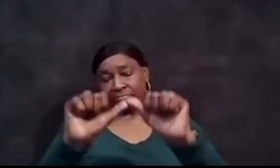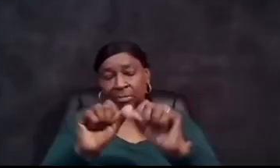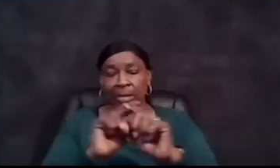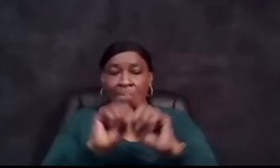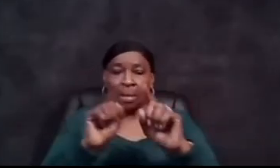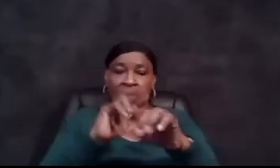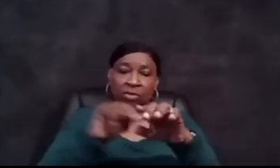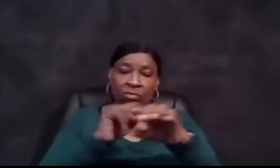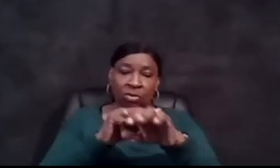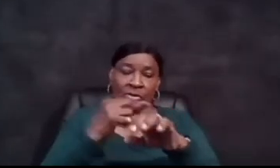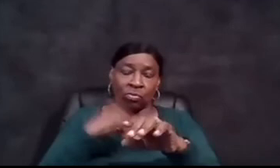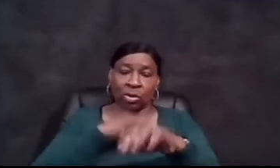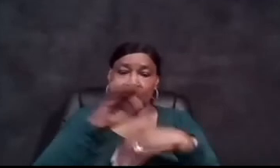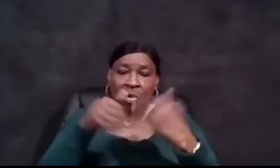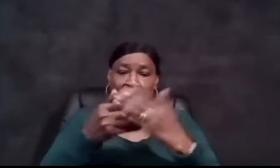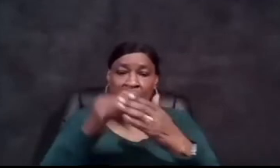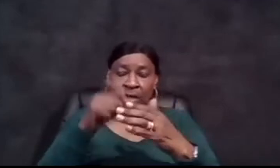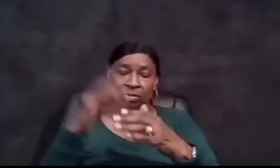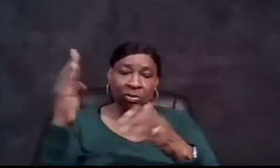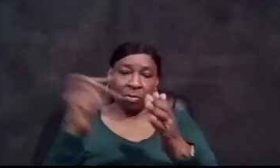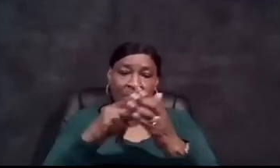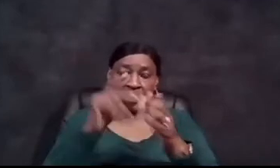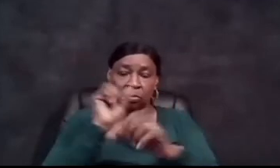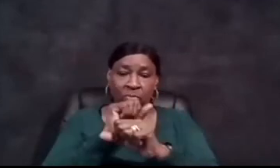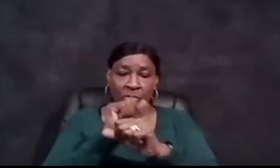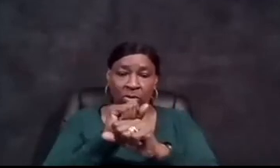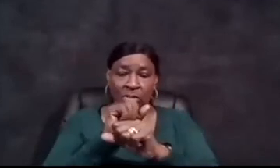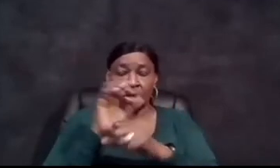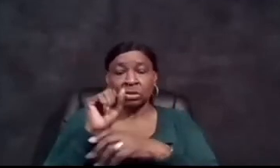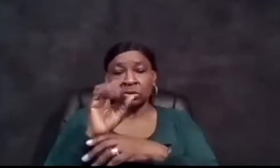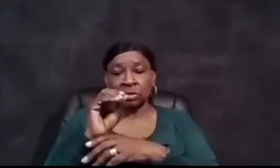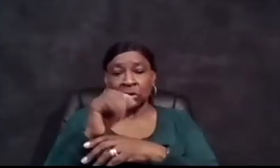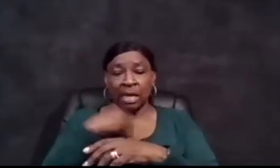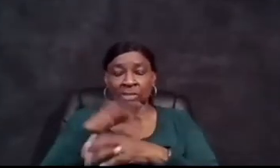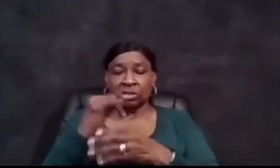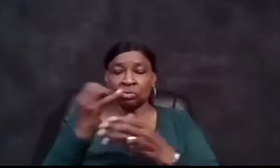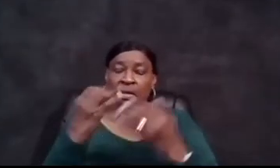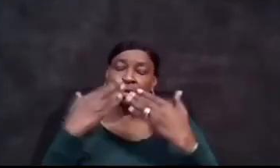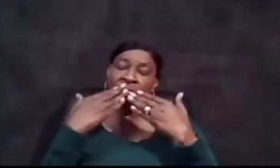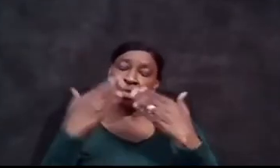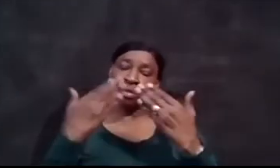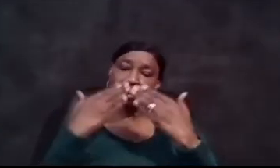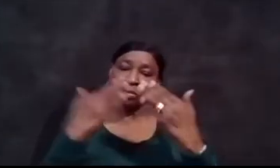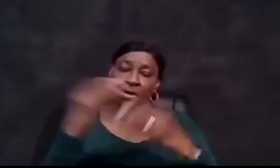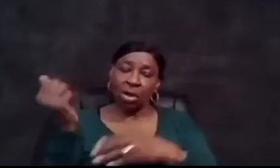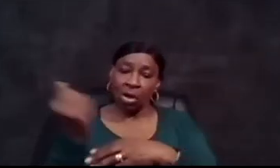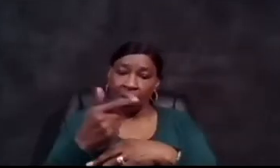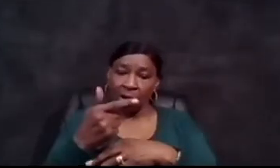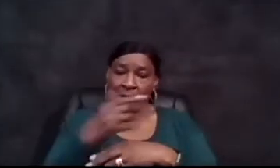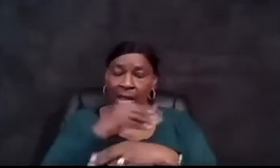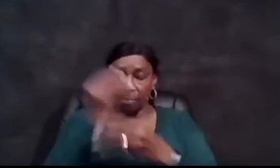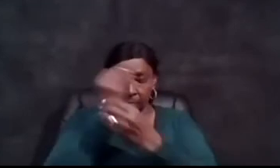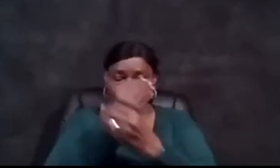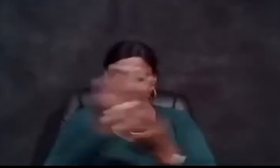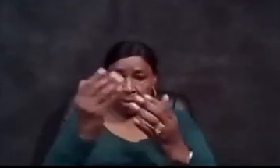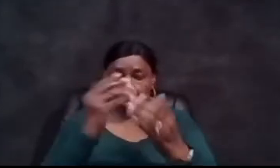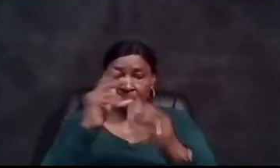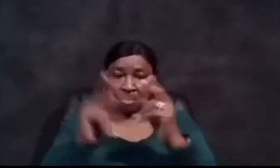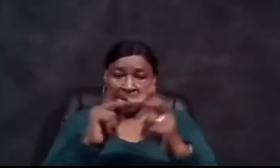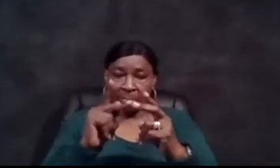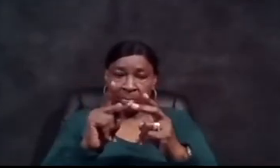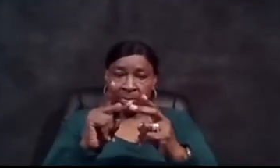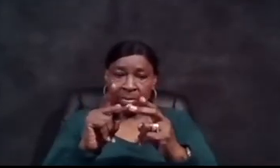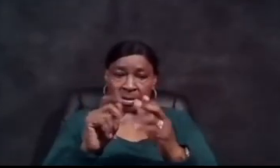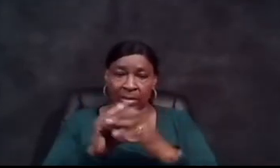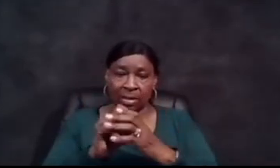course we all have to get back to the work itself. So I just want to thank you all, and let folks know that IRRPP will